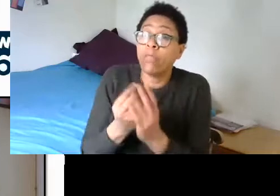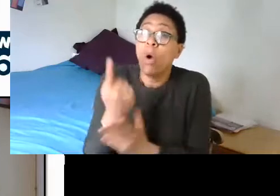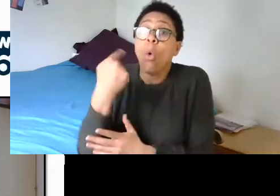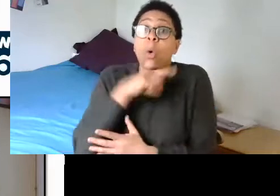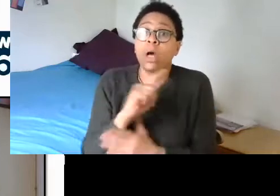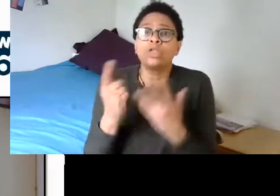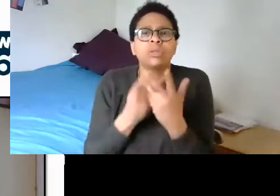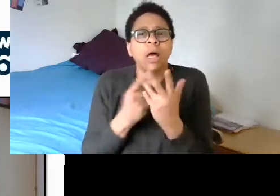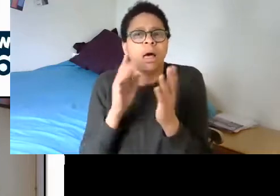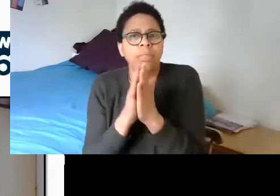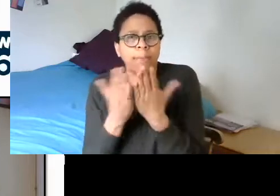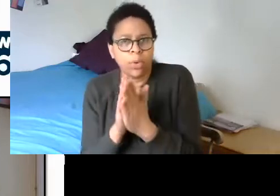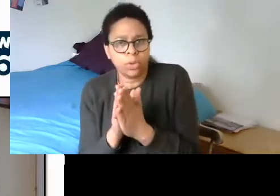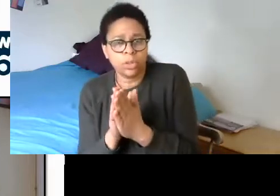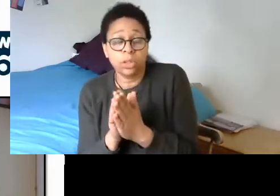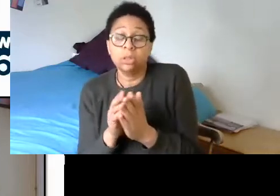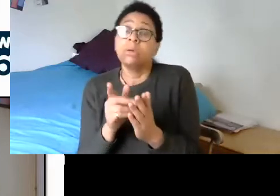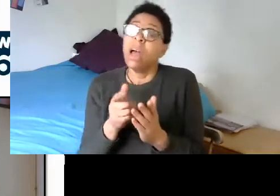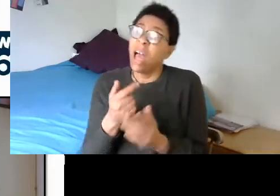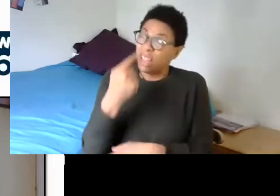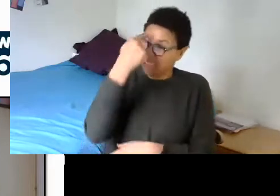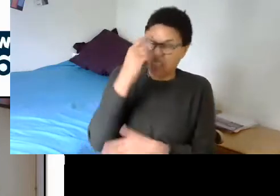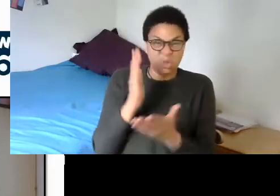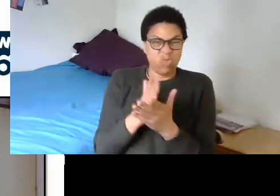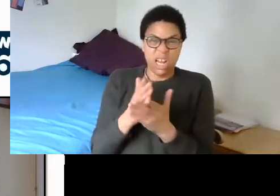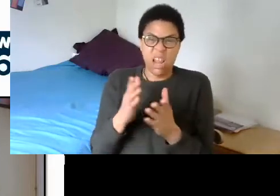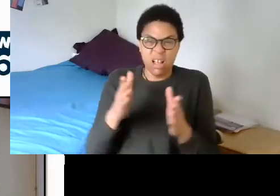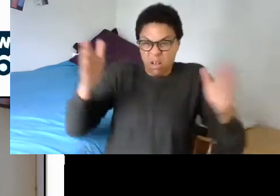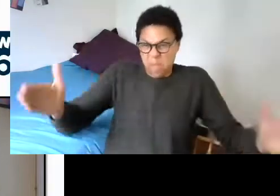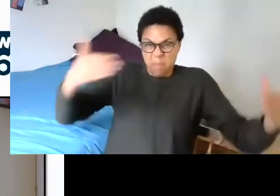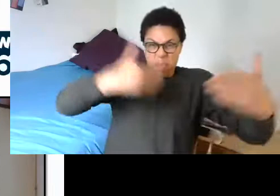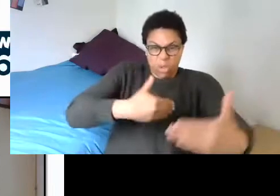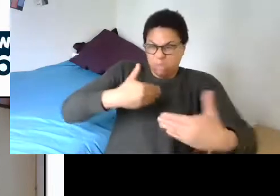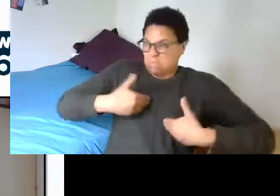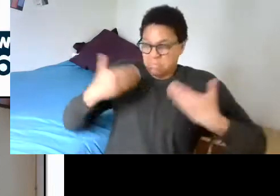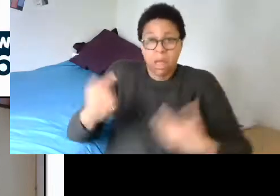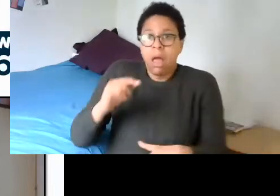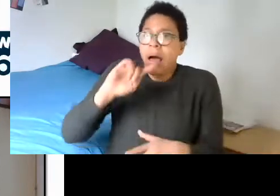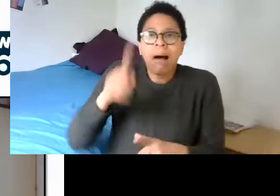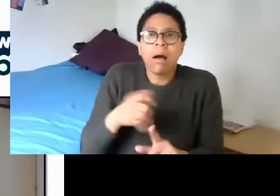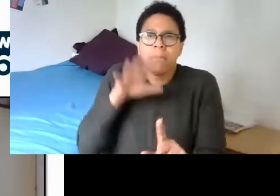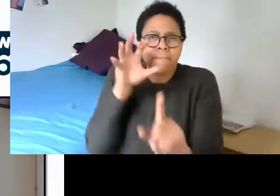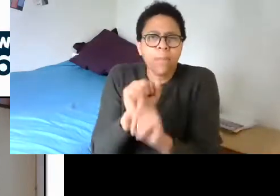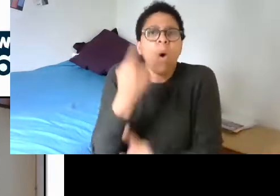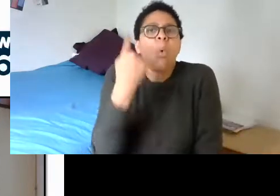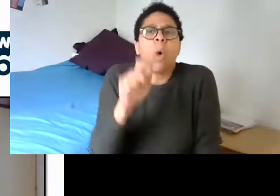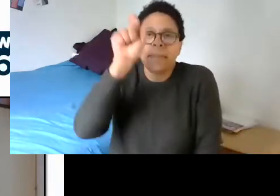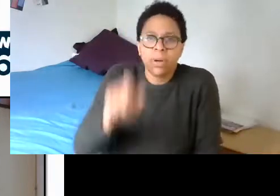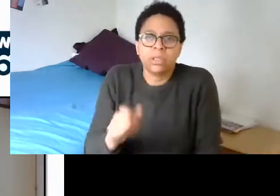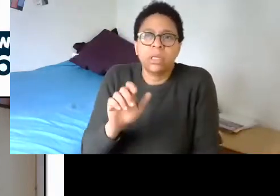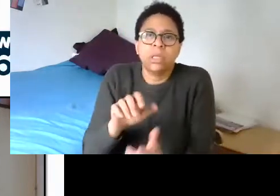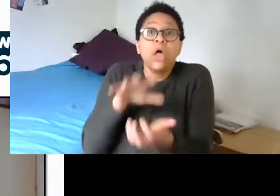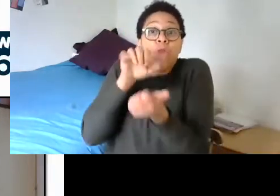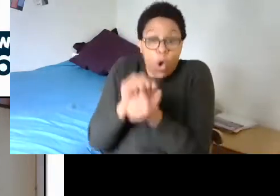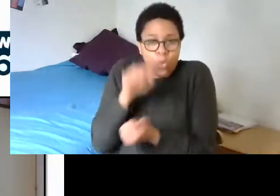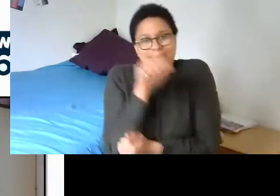according to a lot of the owner transcriptions, it appears that it was more of a job lot. So I can't find one single owner that I can trace it back to,